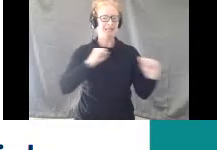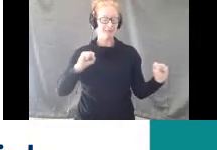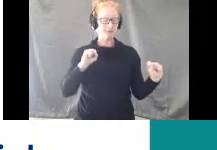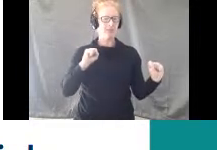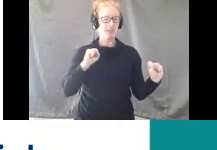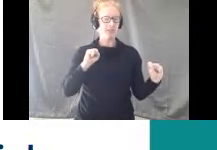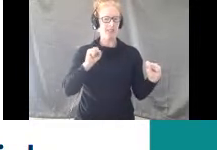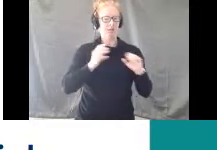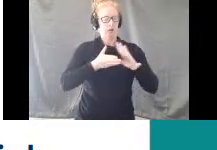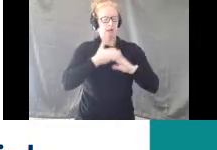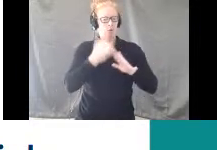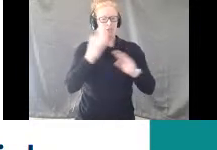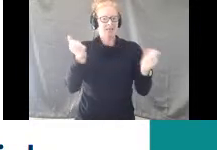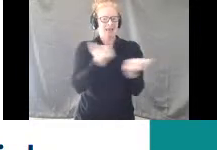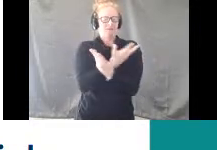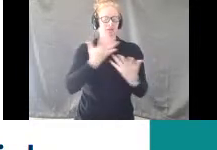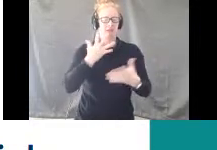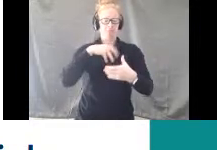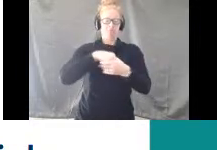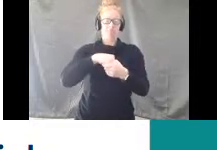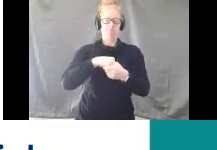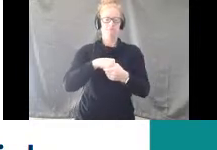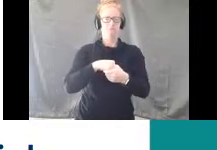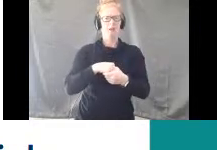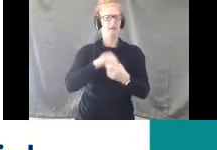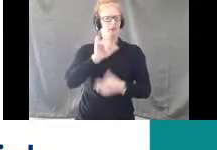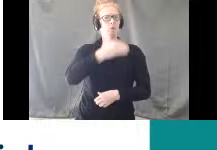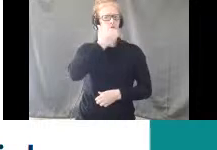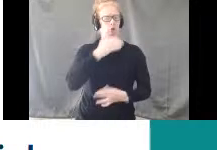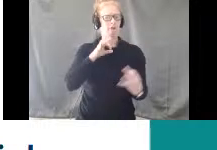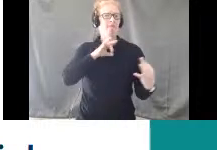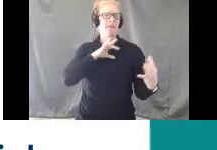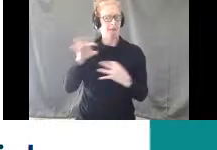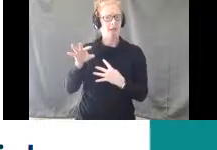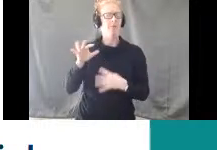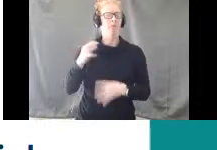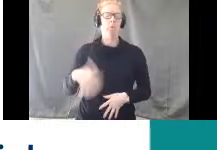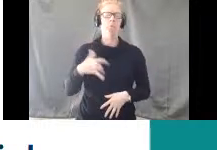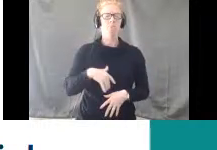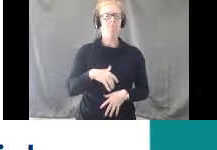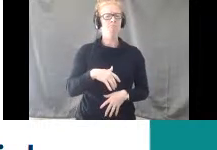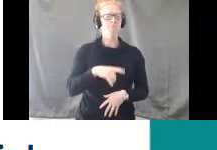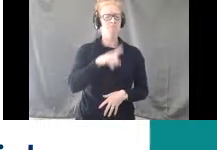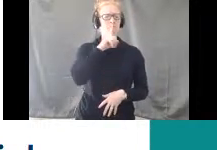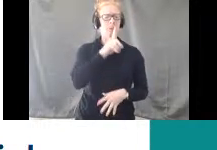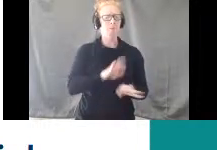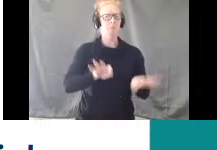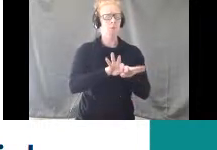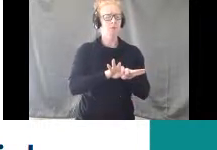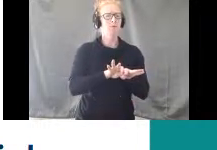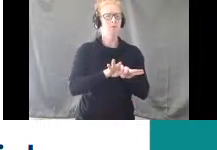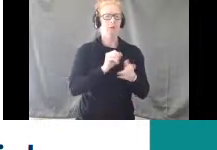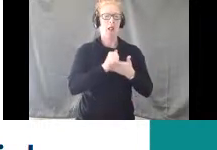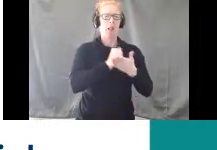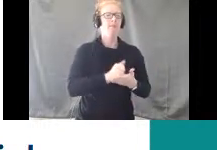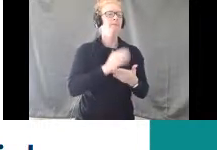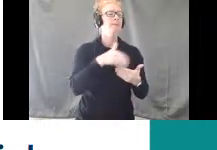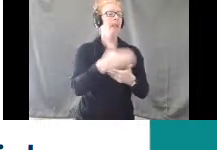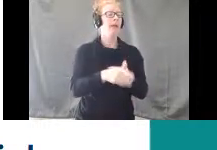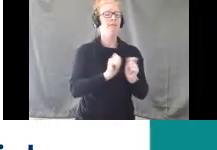operations, and receive some pretty favorable feedback from that. Well, let's go to the next slide,